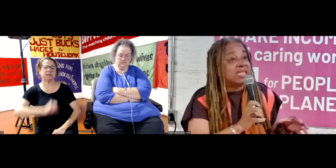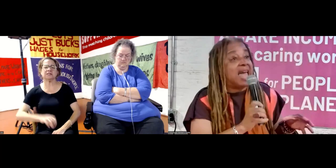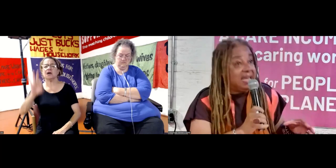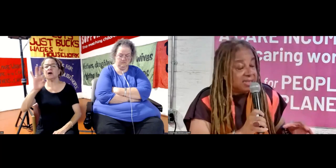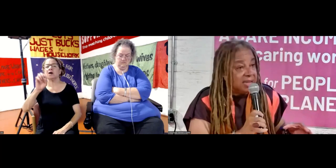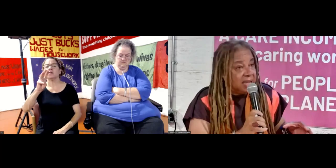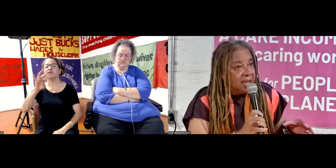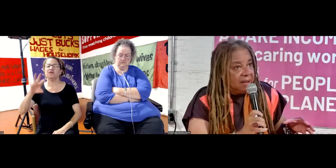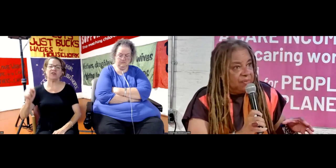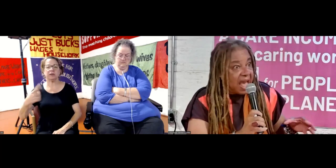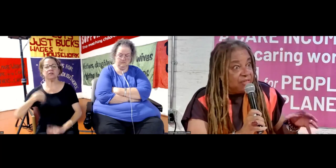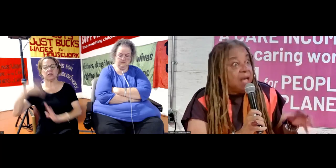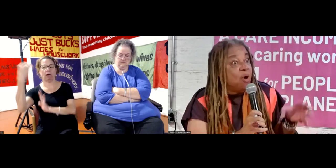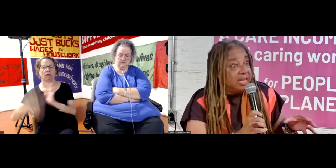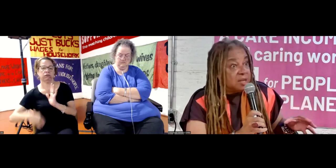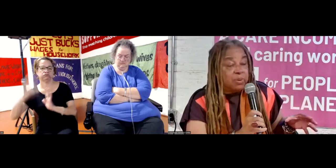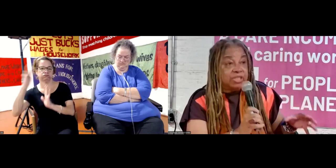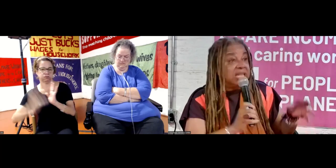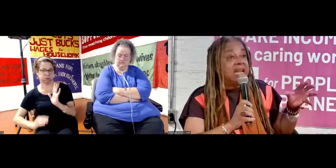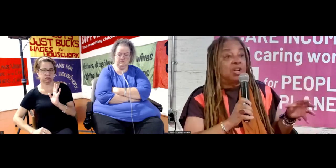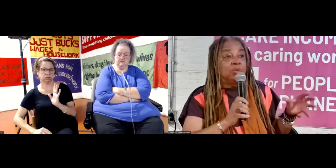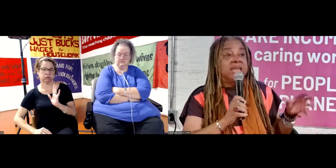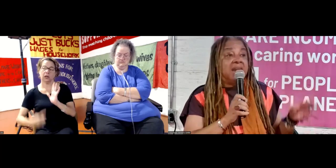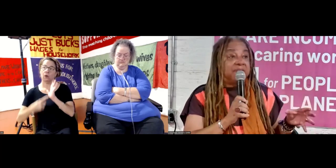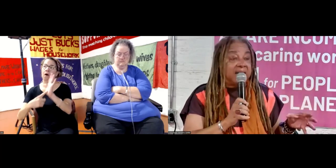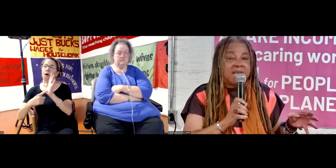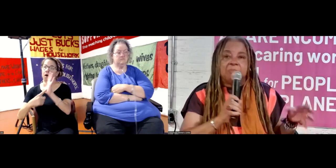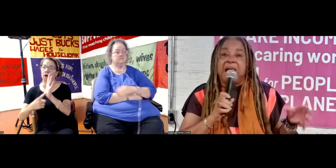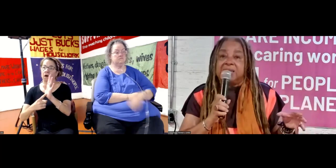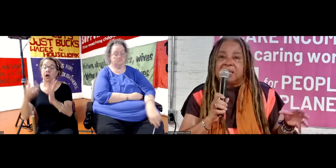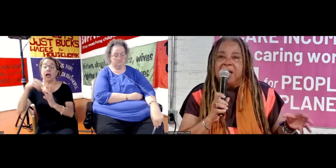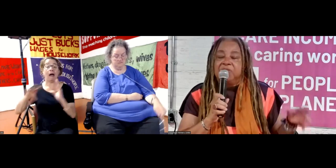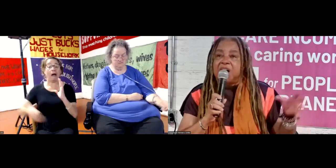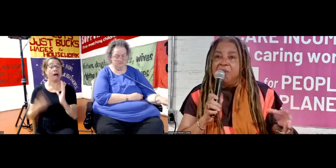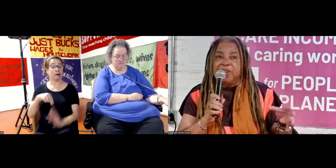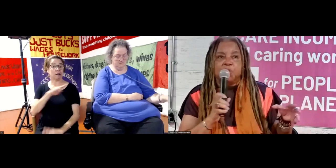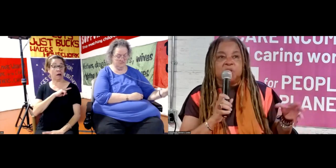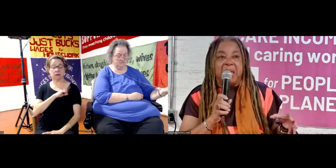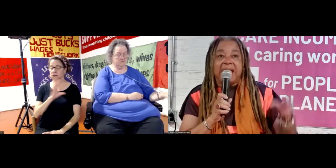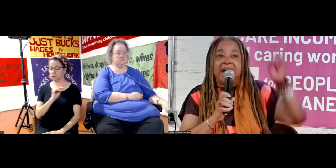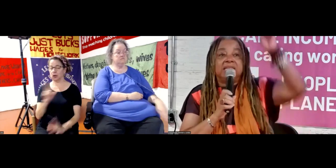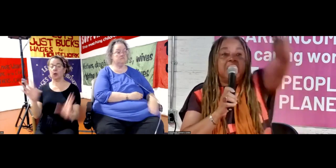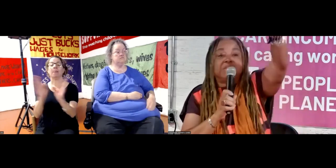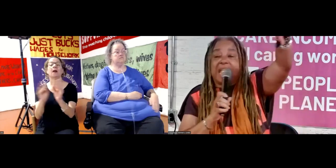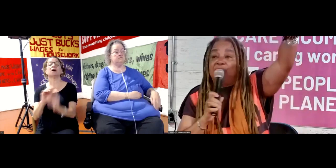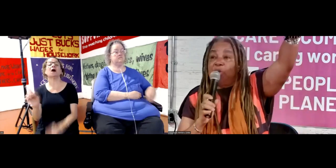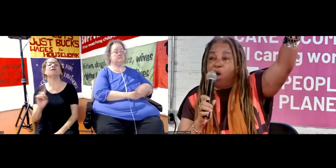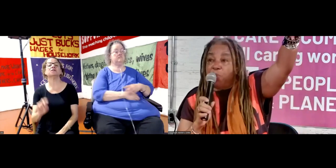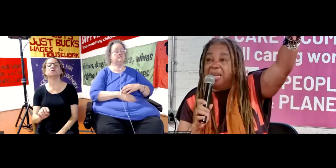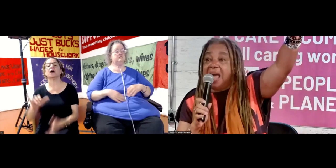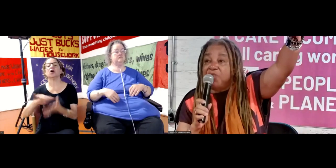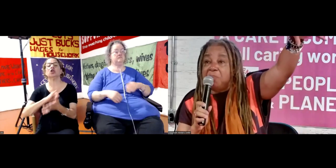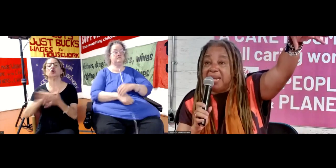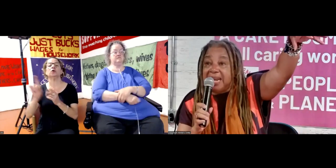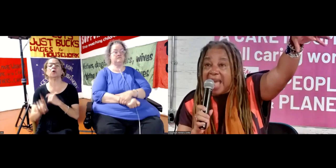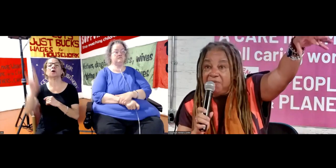whole slate that they wanted to push that include none of us. Plus, the conference was being held in upstate New York. We